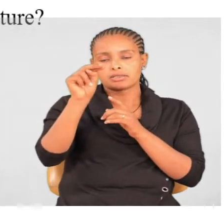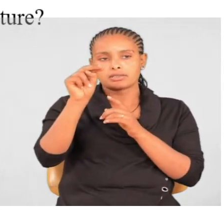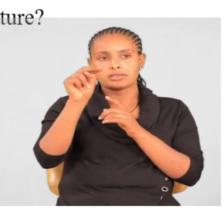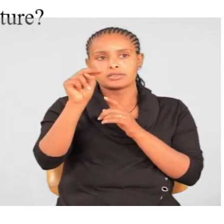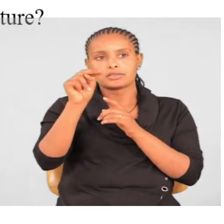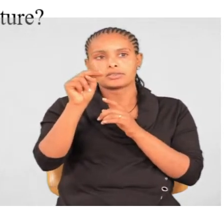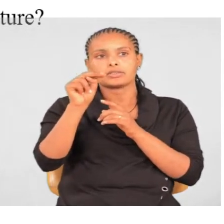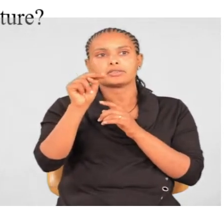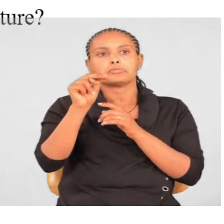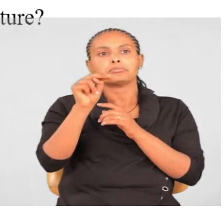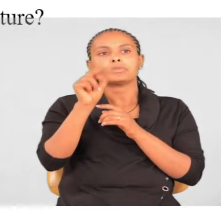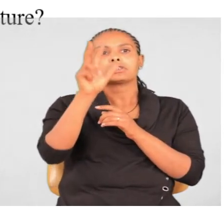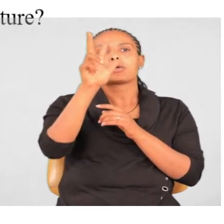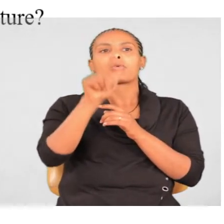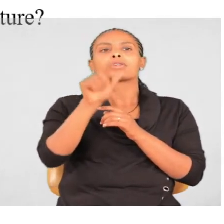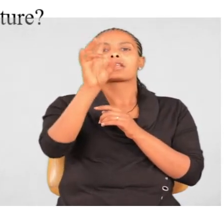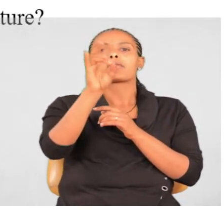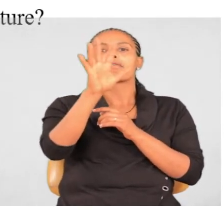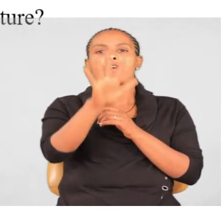is